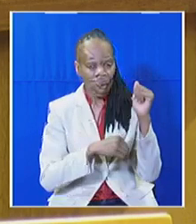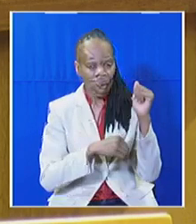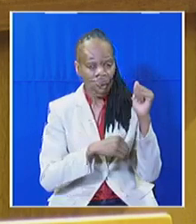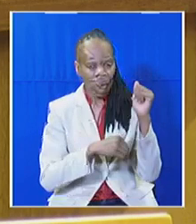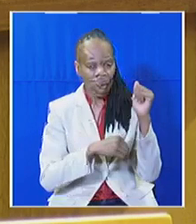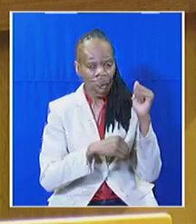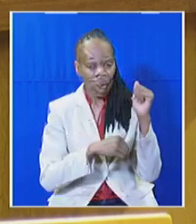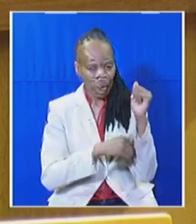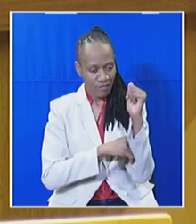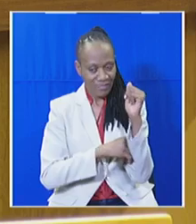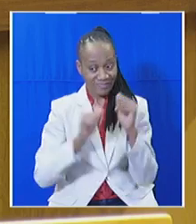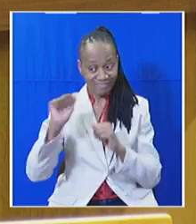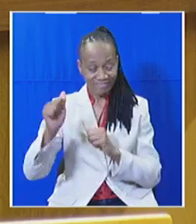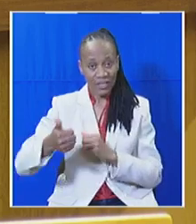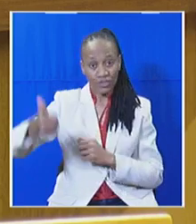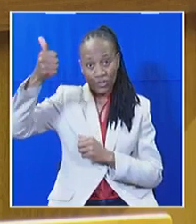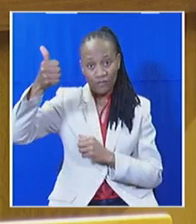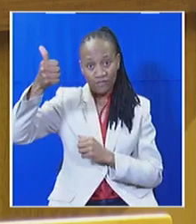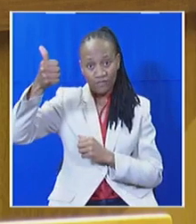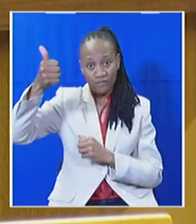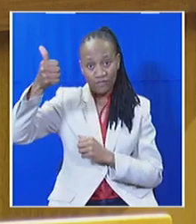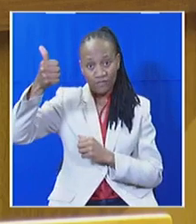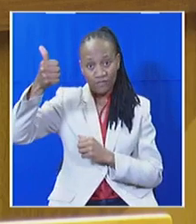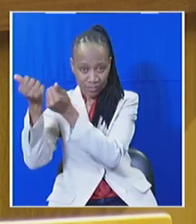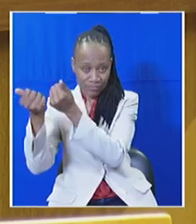of the Chief Justice as a national